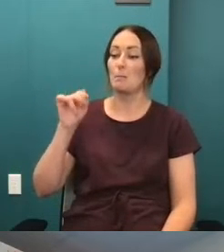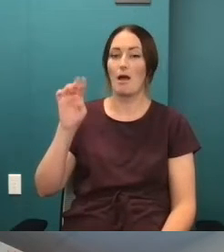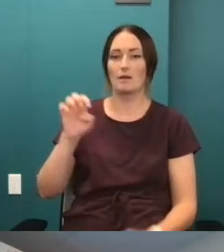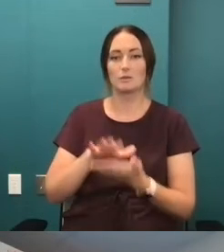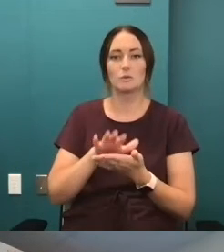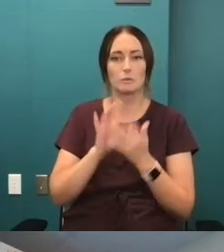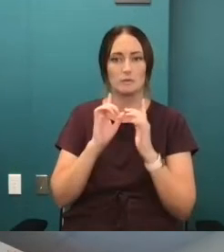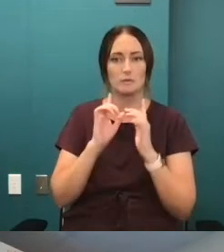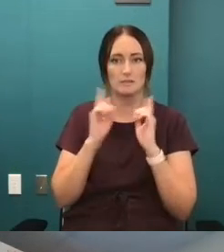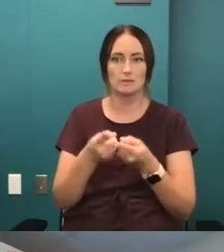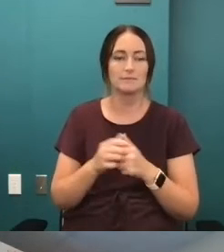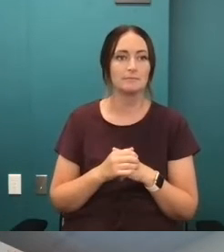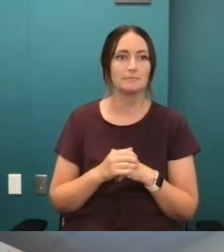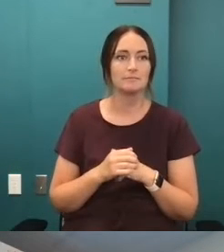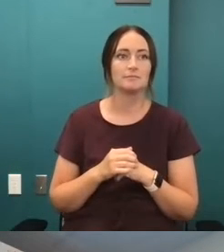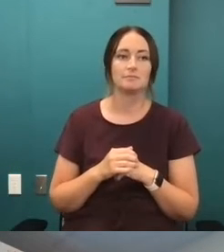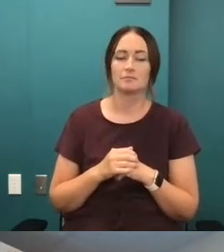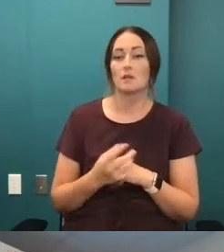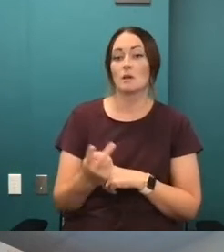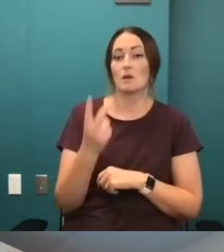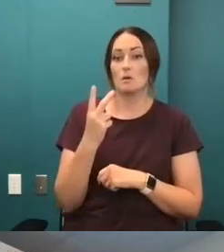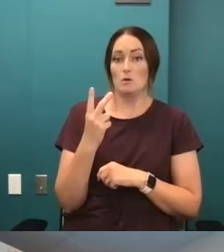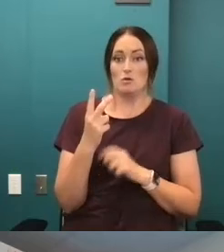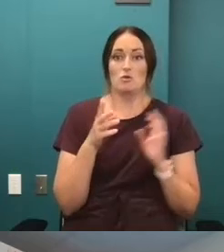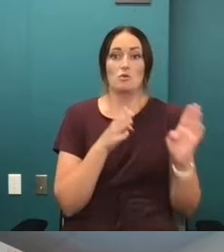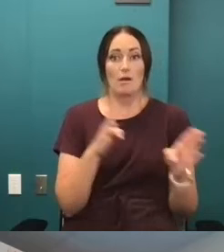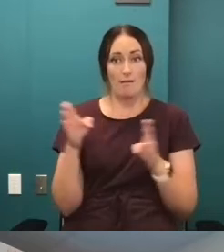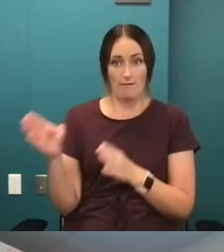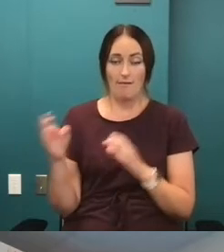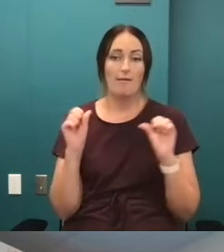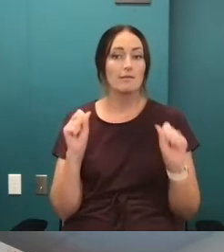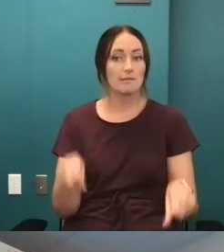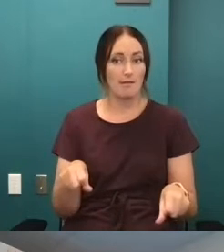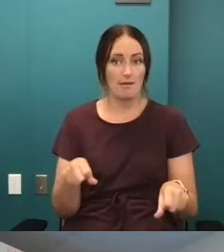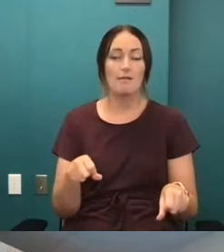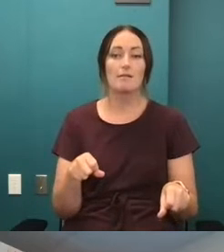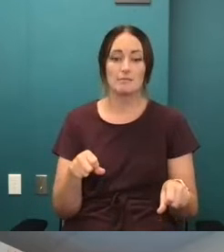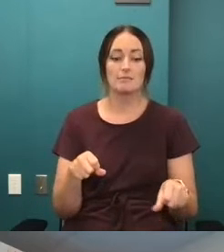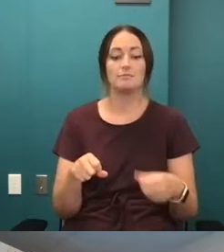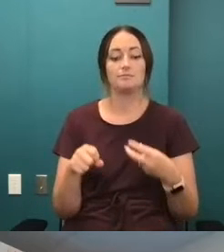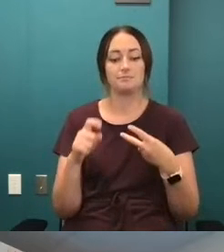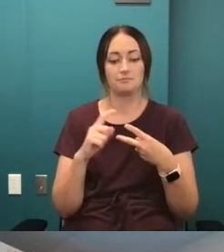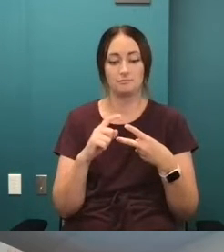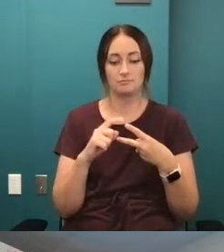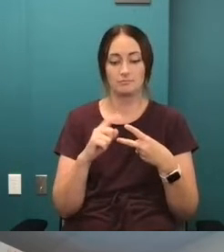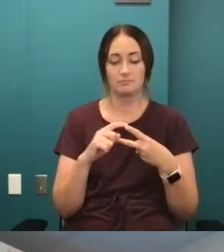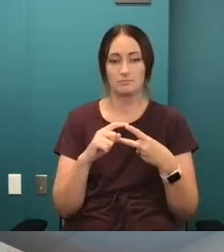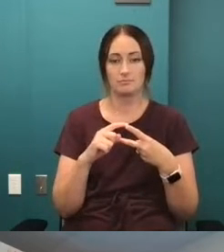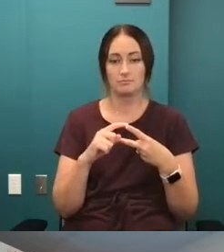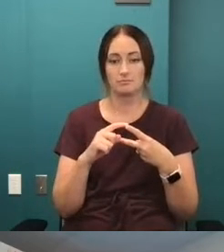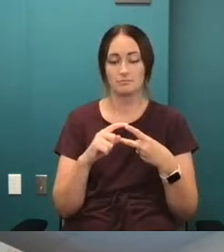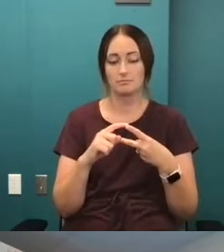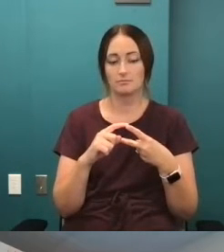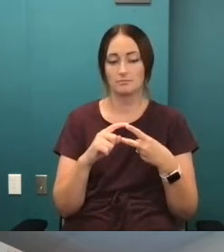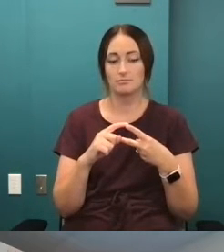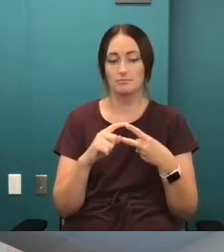Allison. So there's two different ways that we can do this, or that we've been doing this. One is to actually have